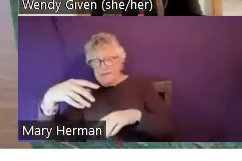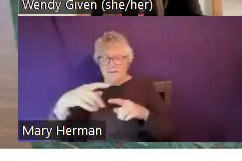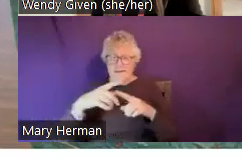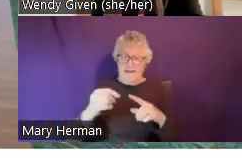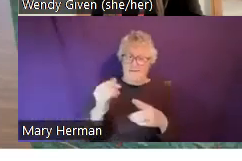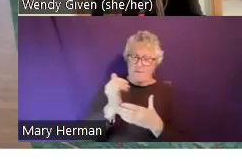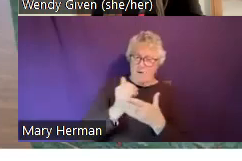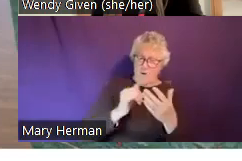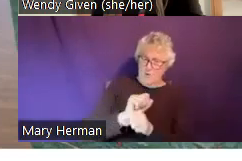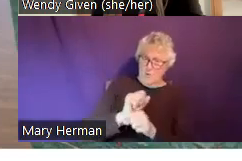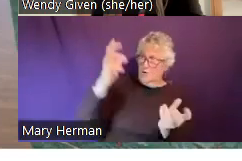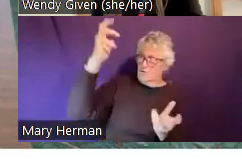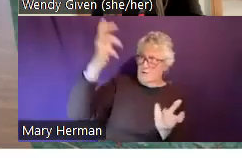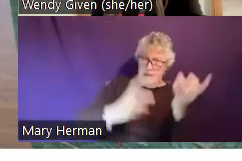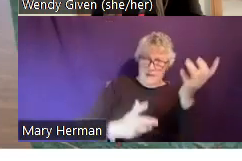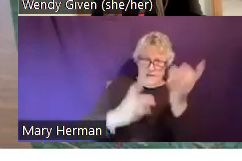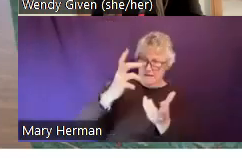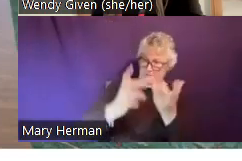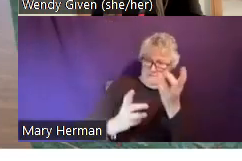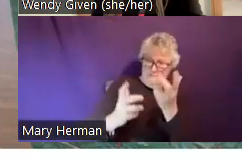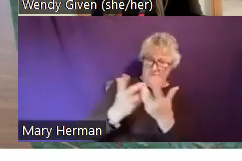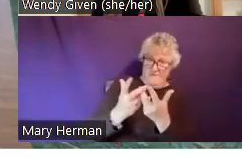together. And then I think we could